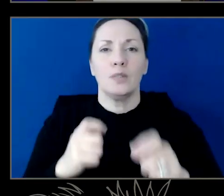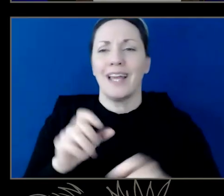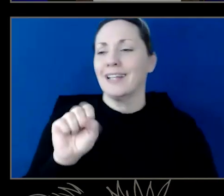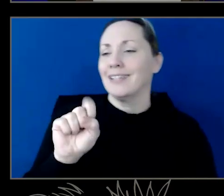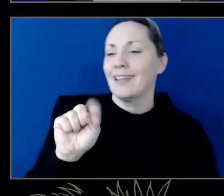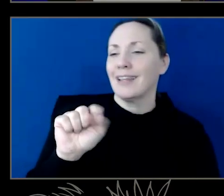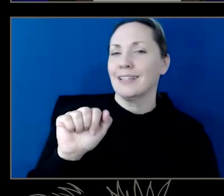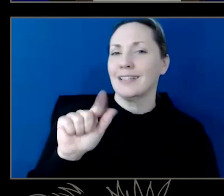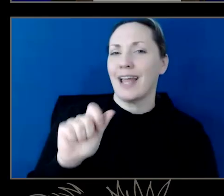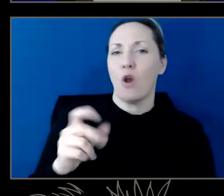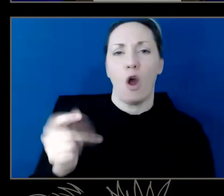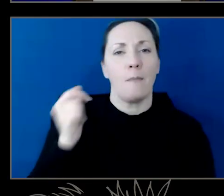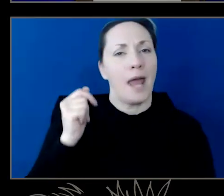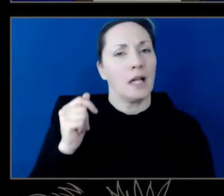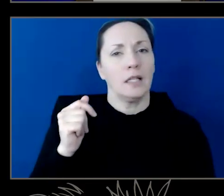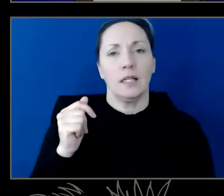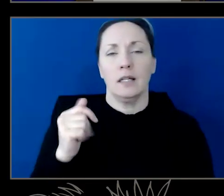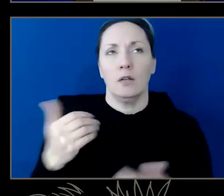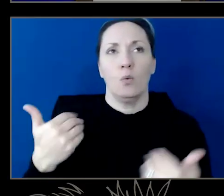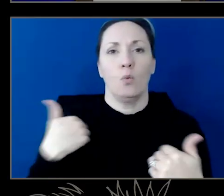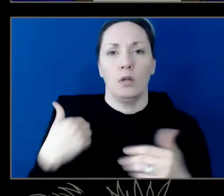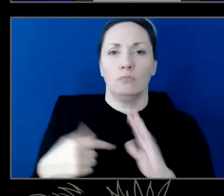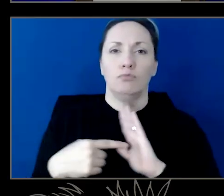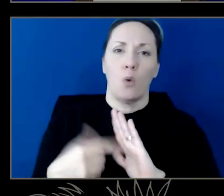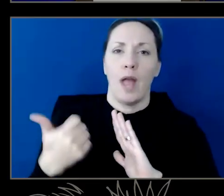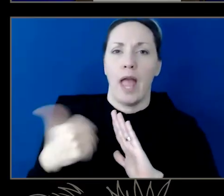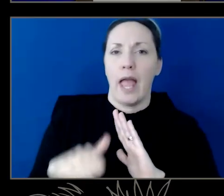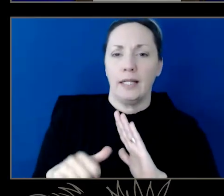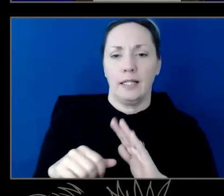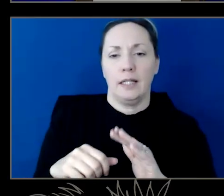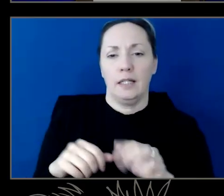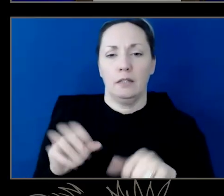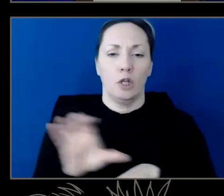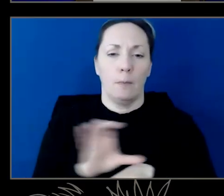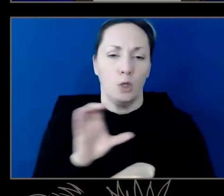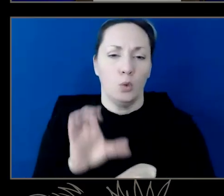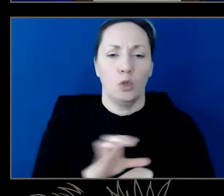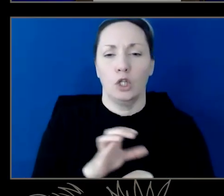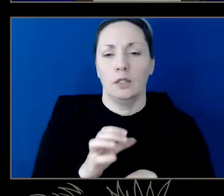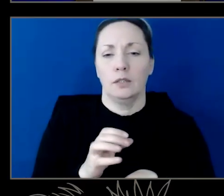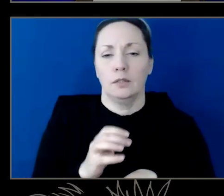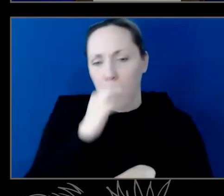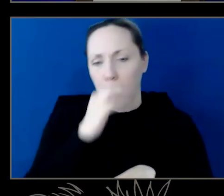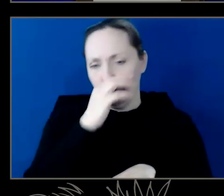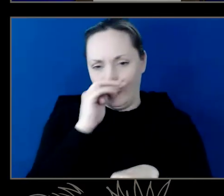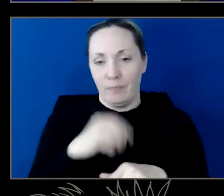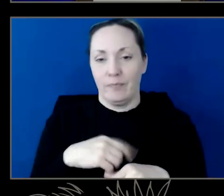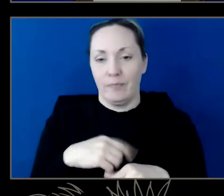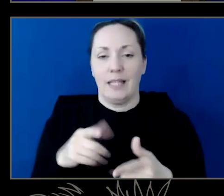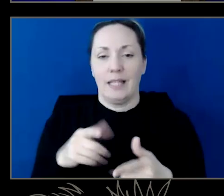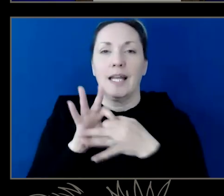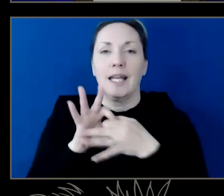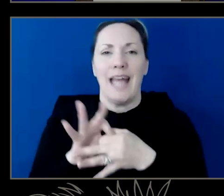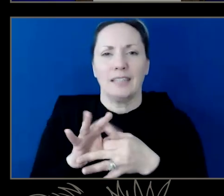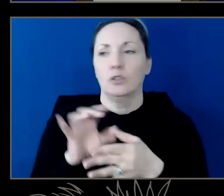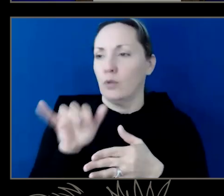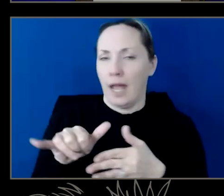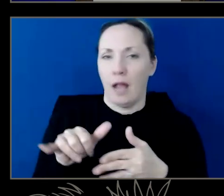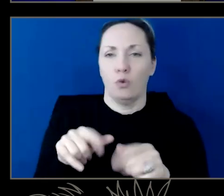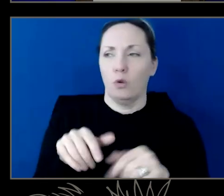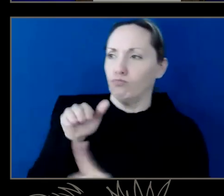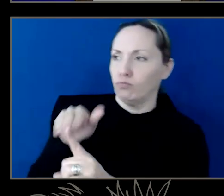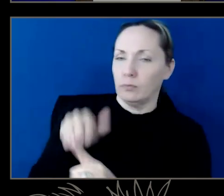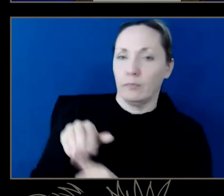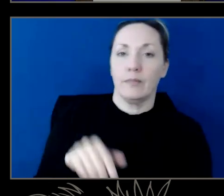automatically re-renders any computer that is connected to that room. So let's see a quick demo